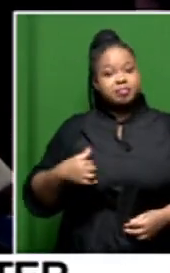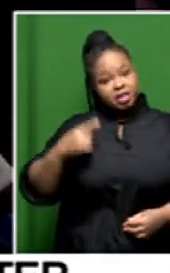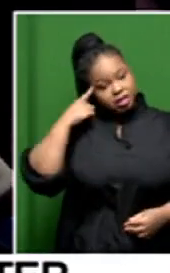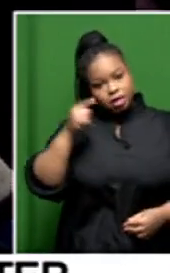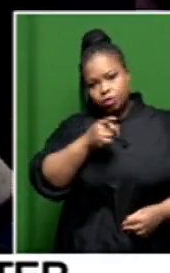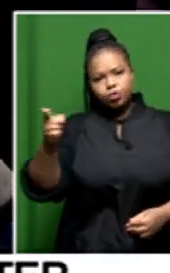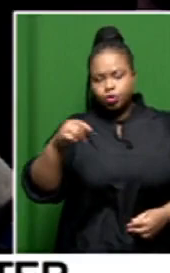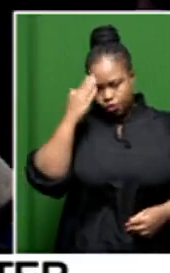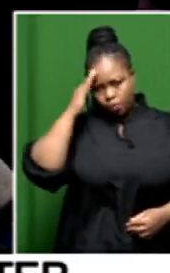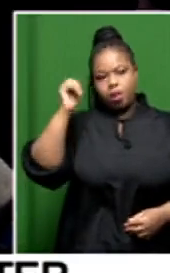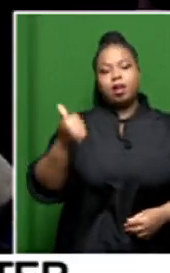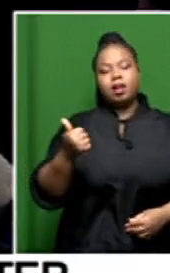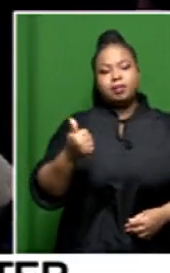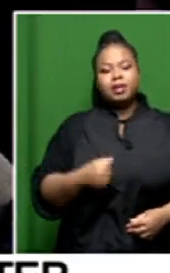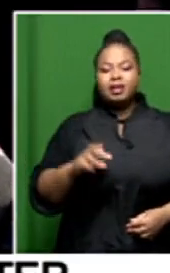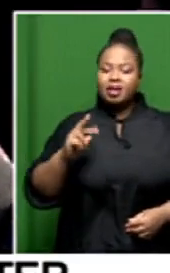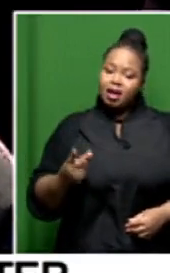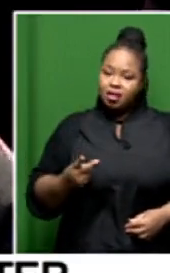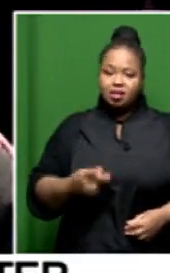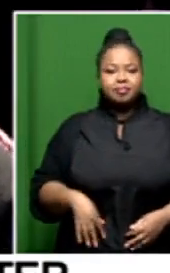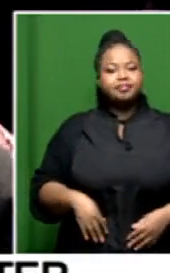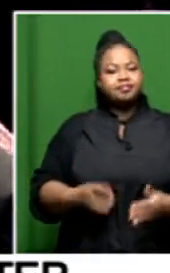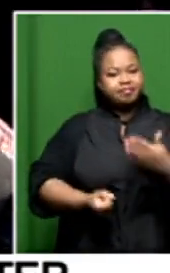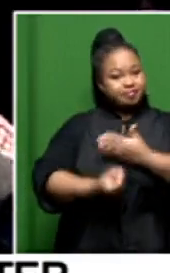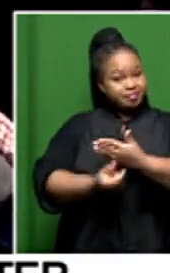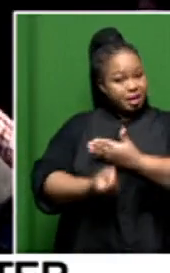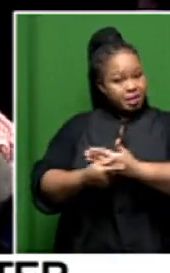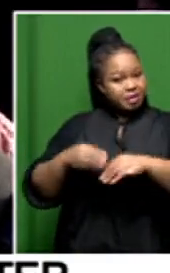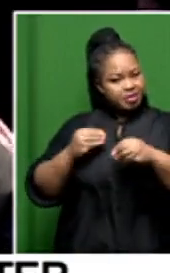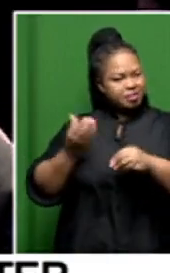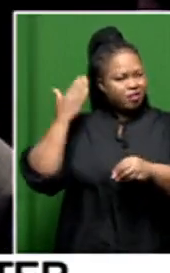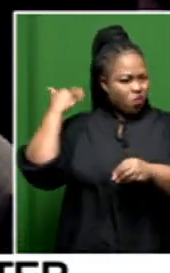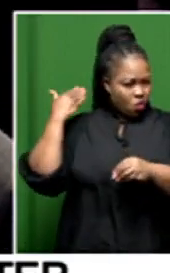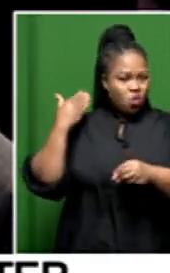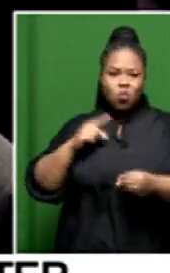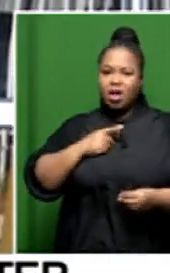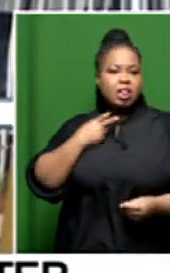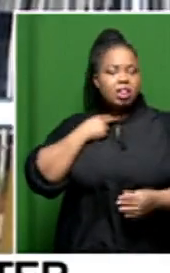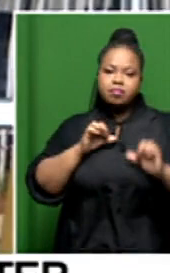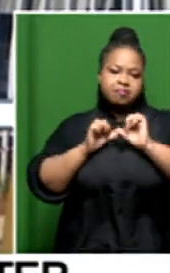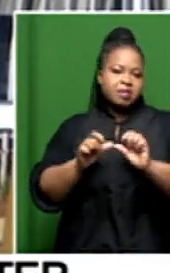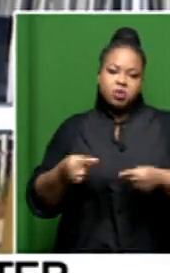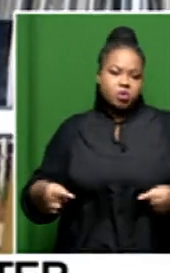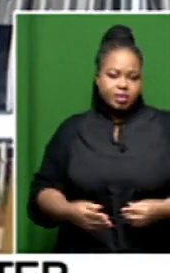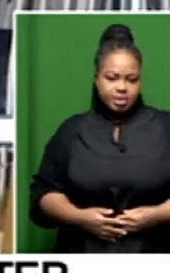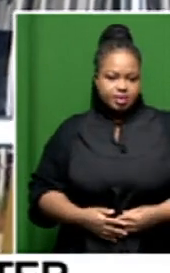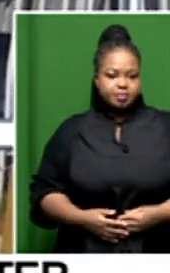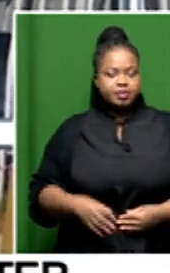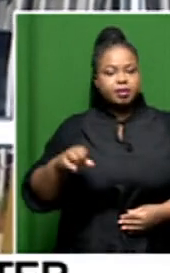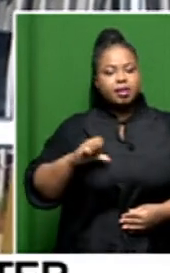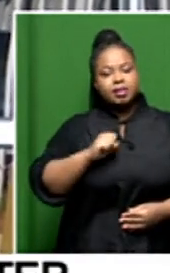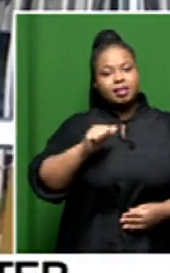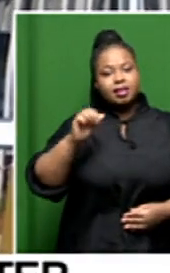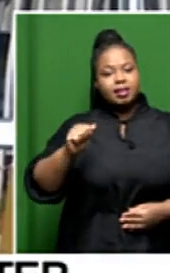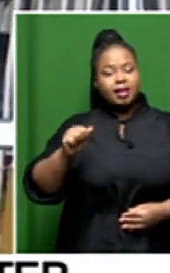yourselves are aware of some of the practices that happened there that cannot be continued. SAA has since